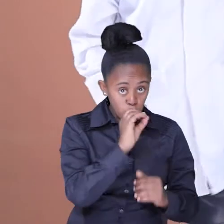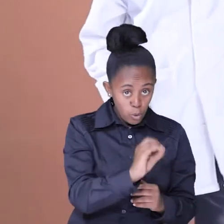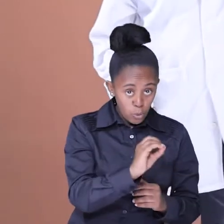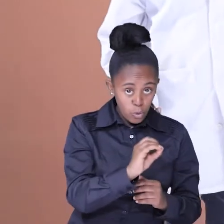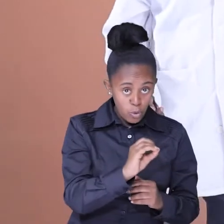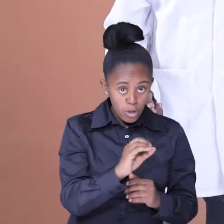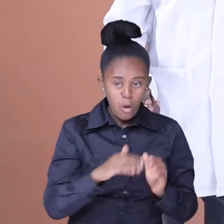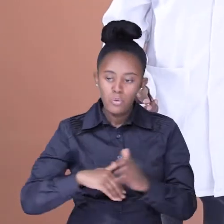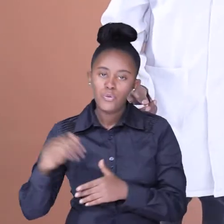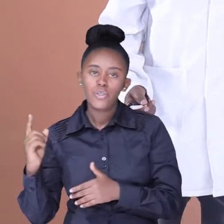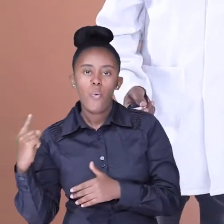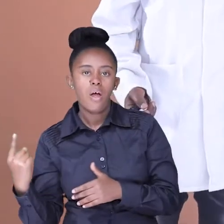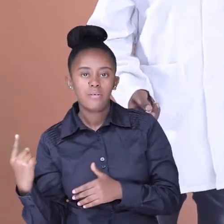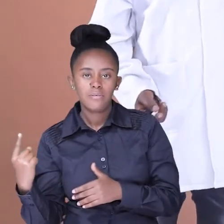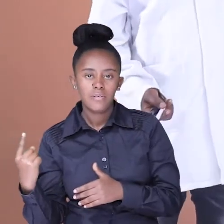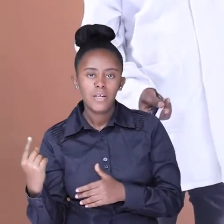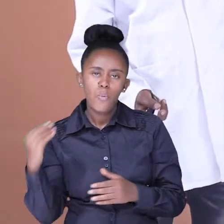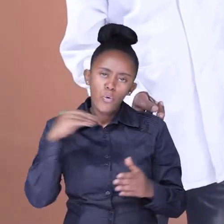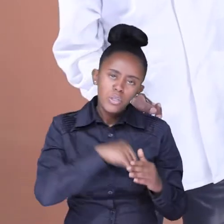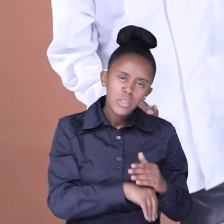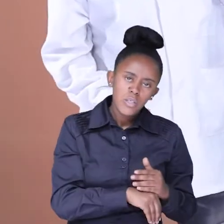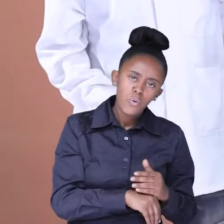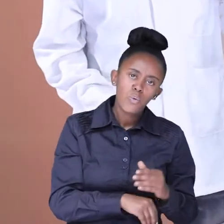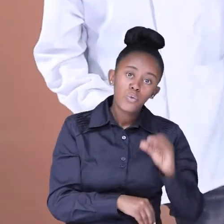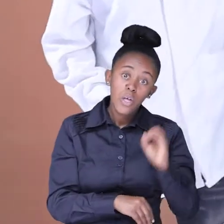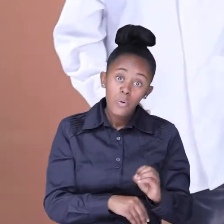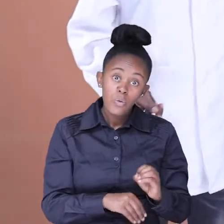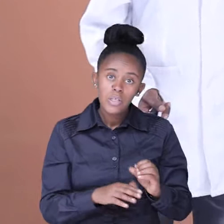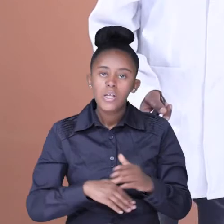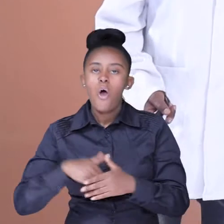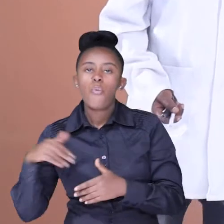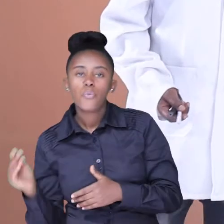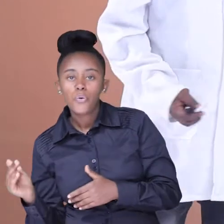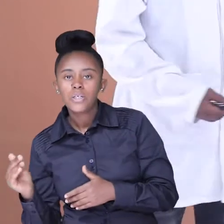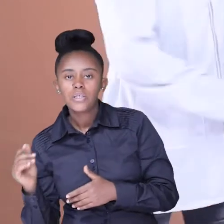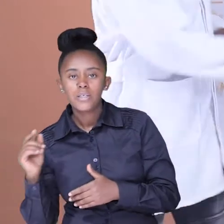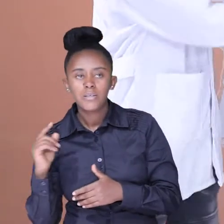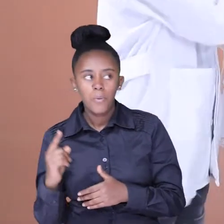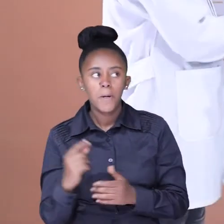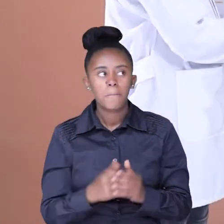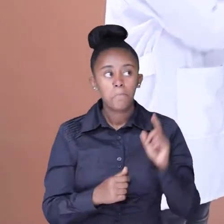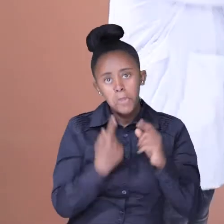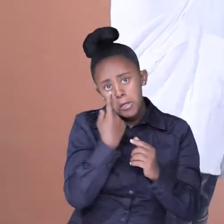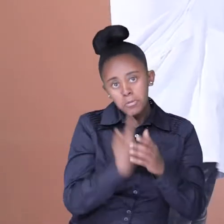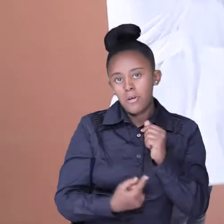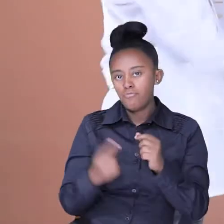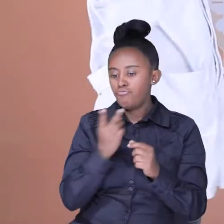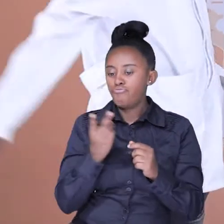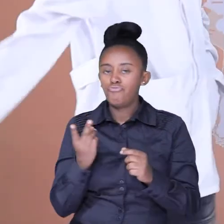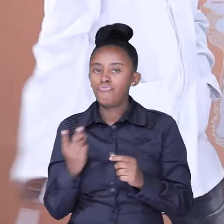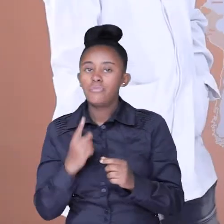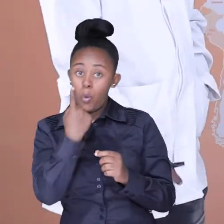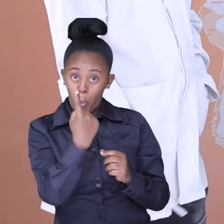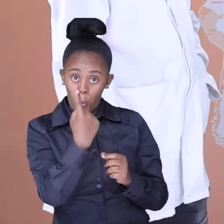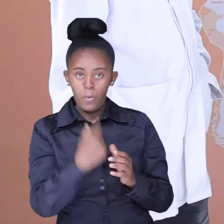the output is 1. If the input is 0, the output is 1. Let's see this one. Let's see